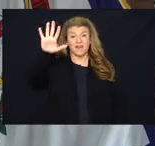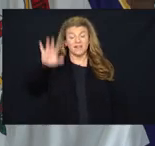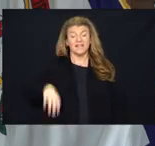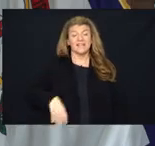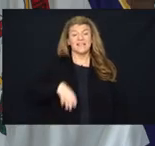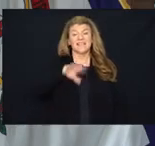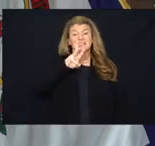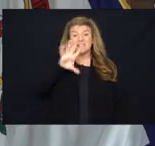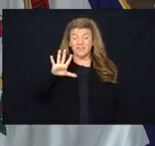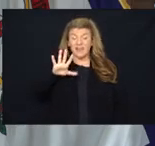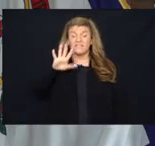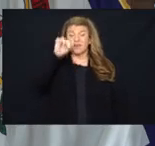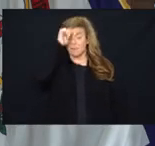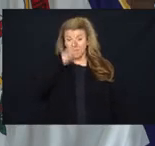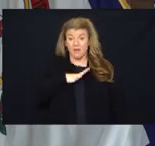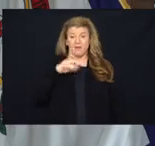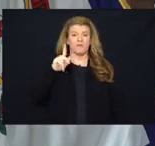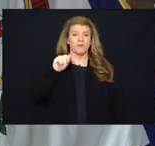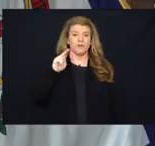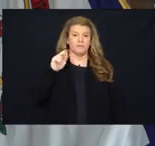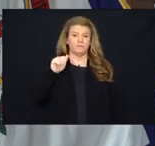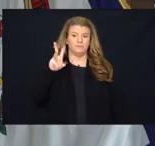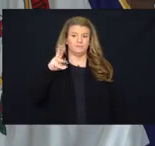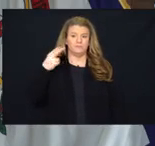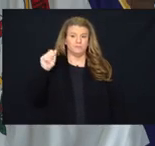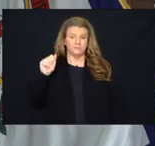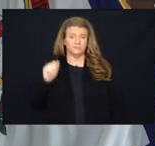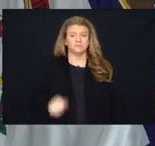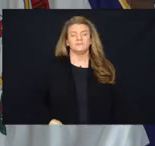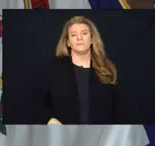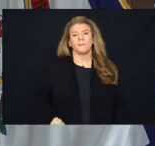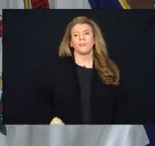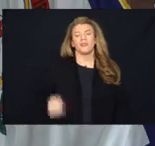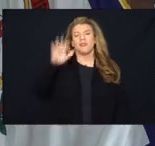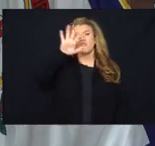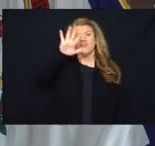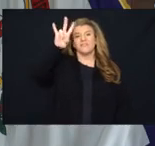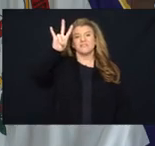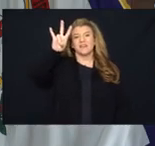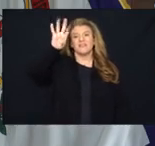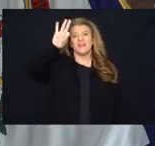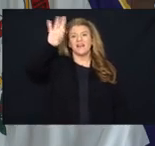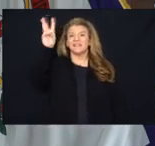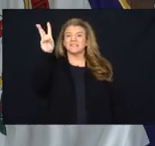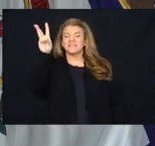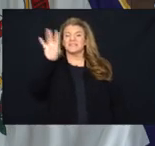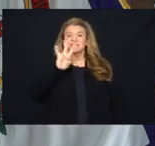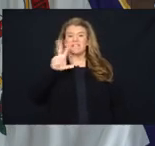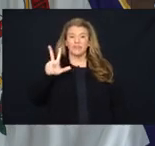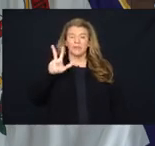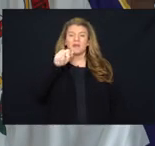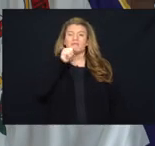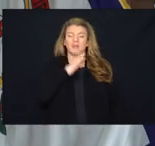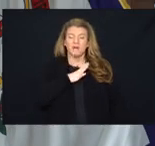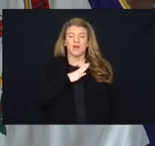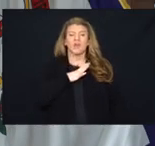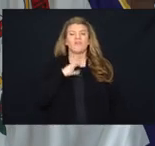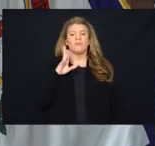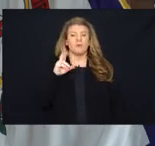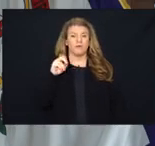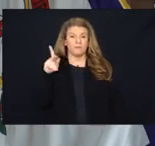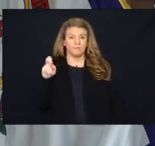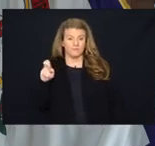is a 65-year-old male from Kanawha County. The 5,796th death is a 73-year-old female from Brooke